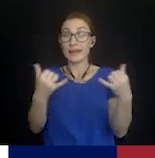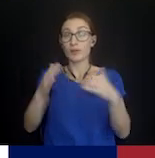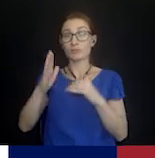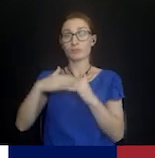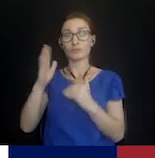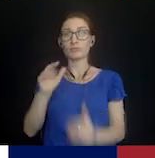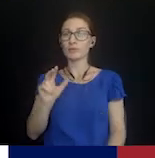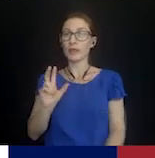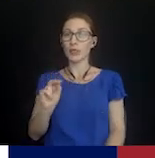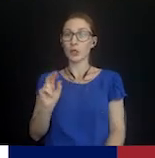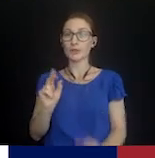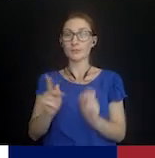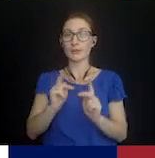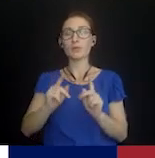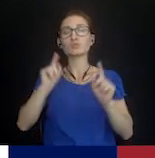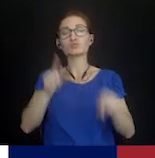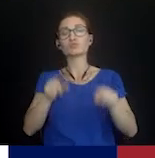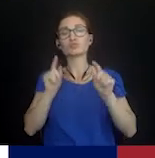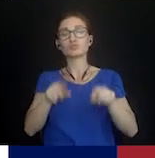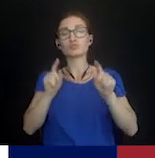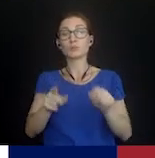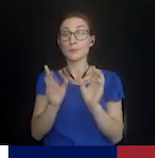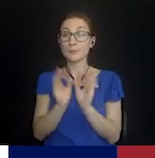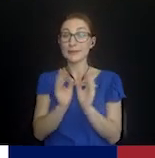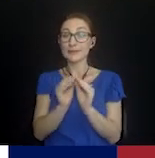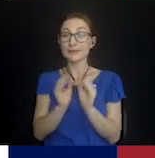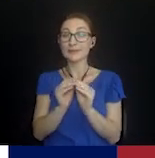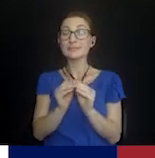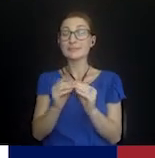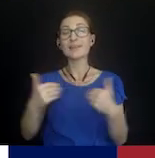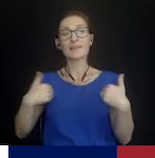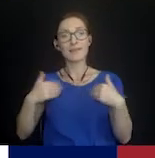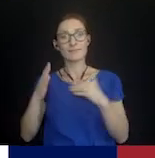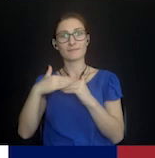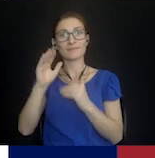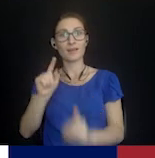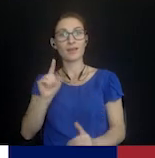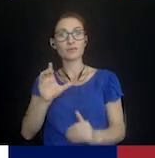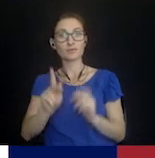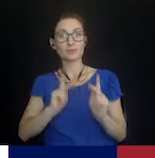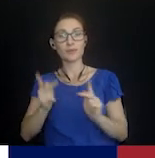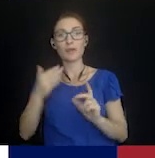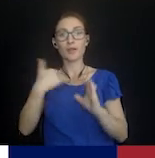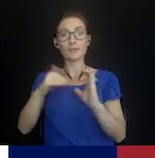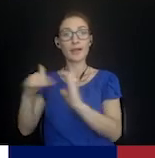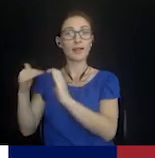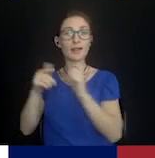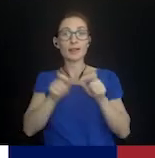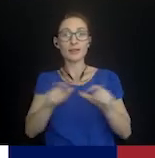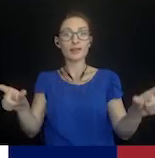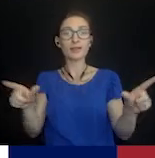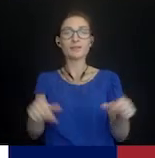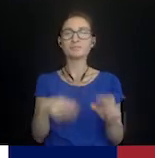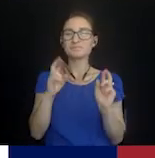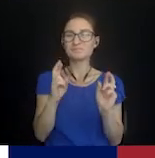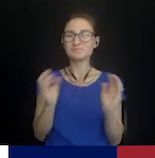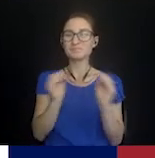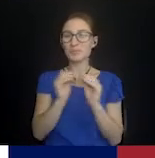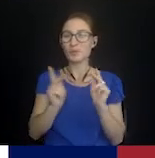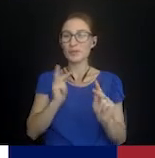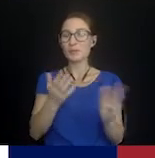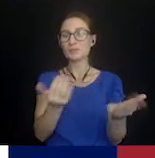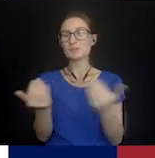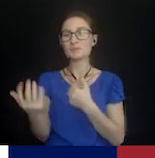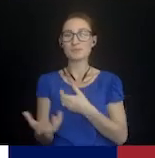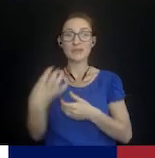has 30 people attend our meetings. We have over 100 people on our email lists. So we're hoping more people will get